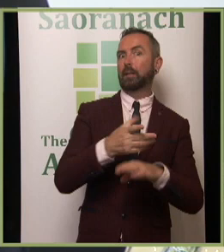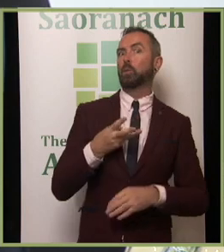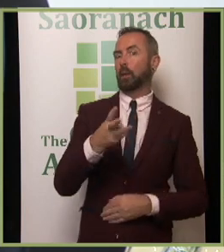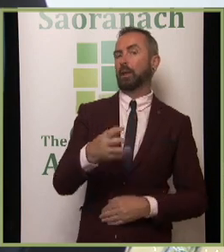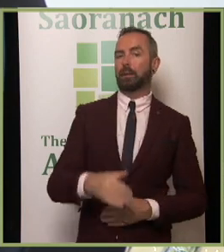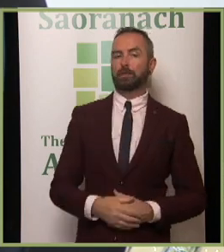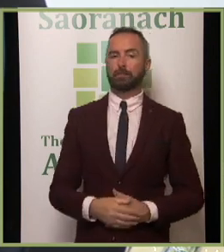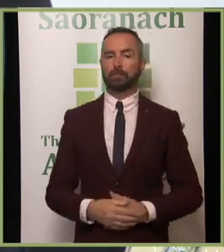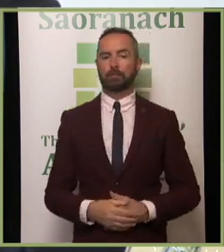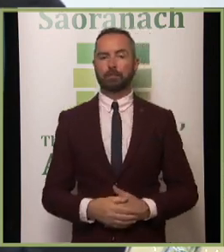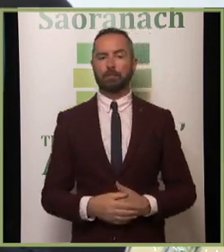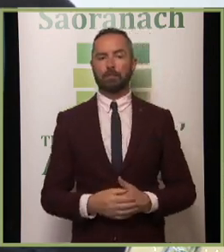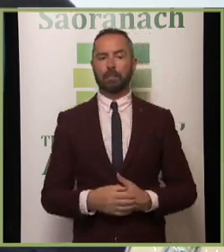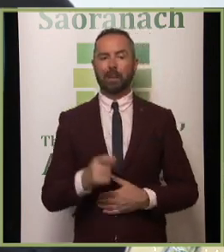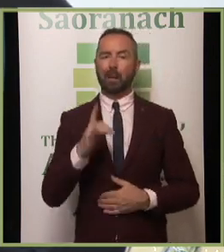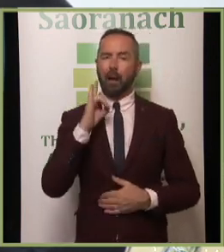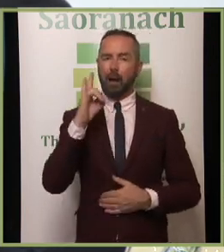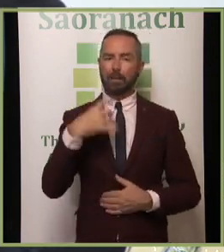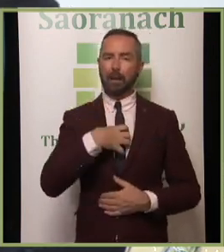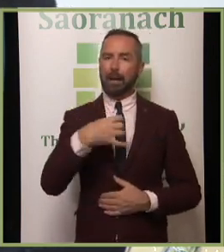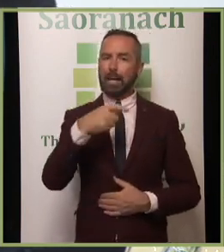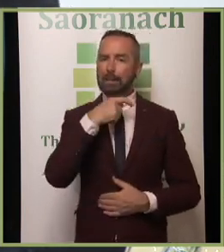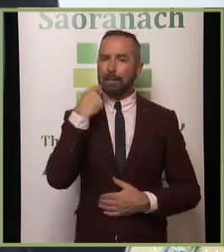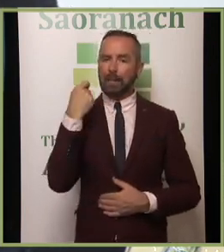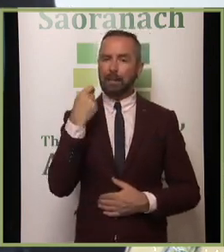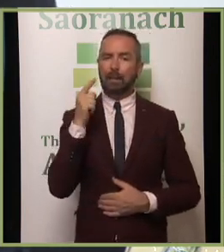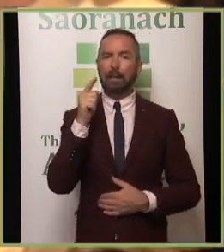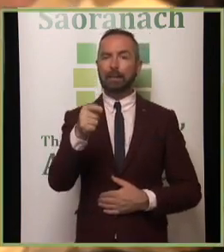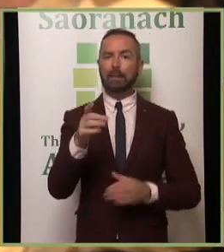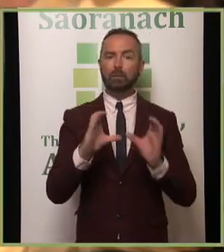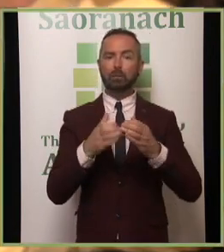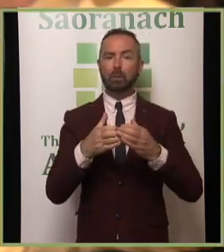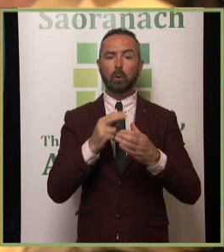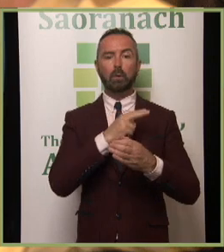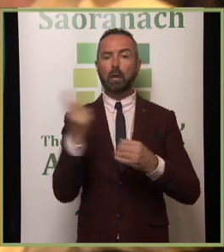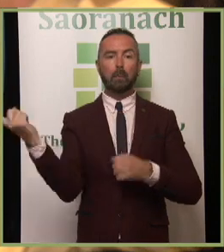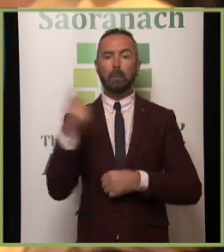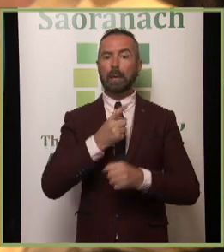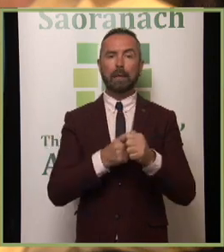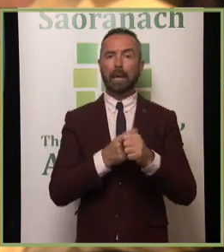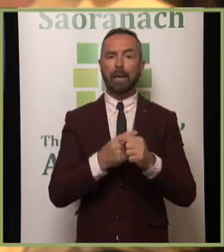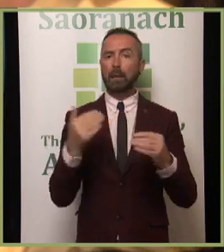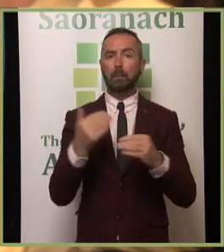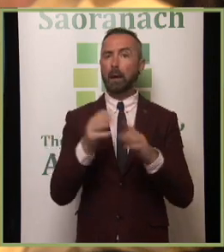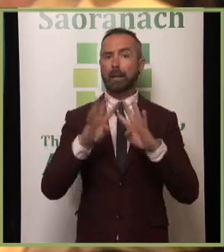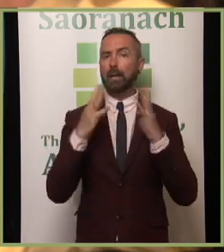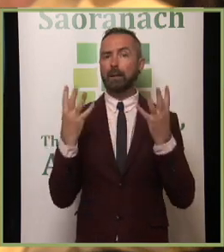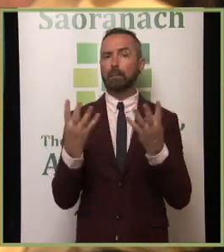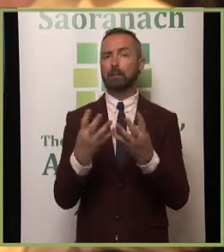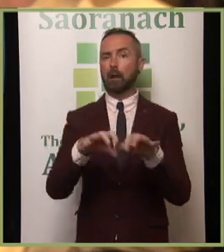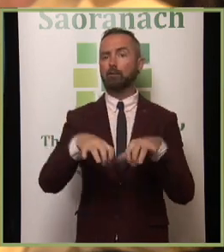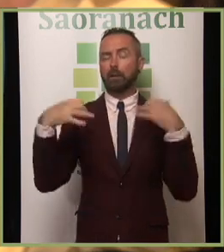And unfortunately, because I hate to say it, unfortunately this group won't be reconvened by the Oireachtas. This